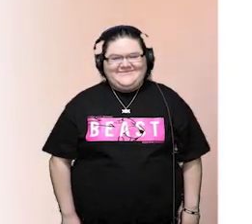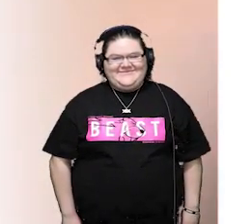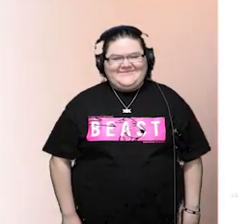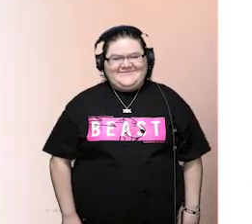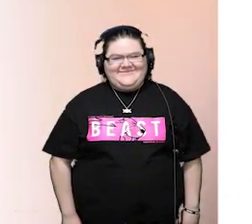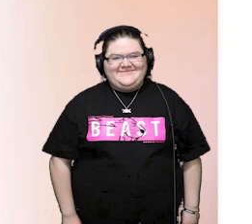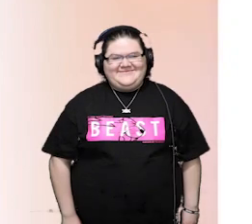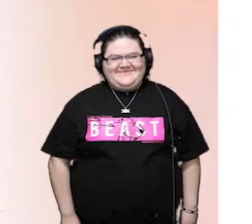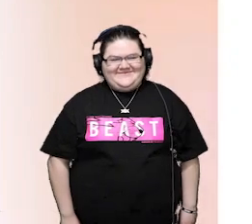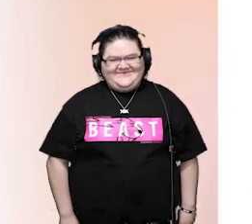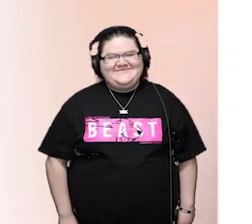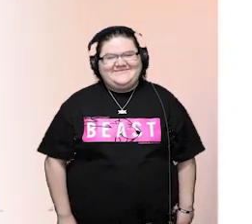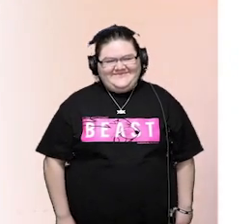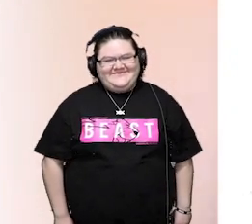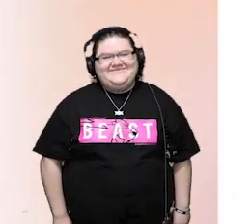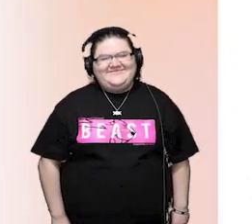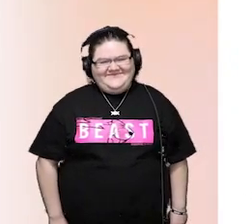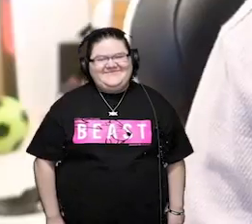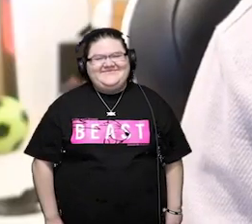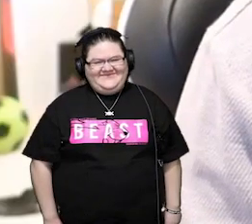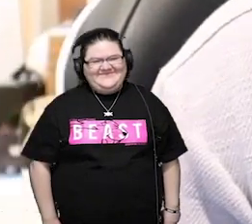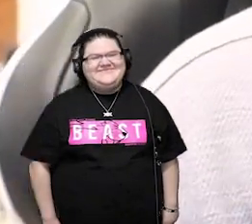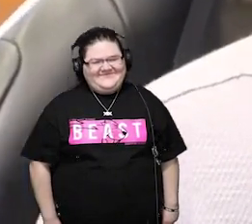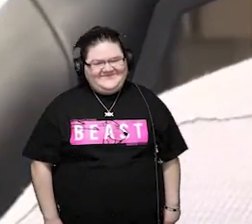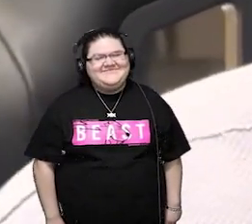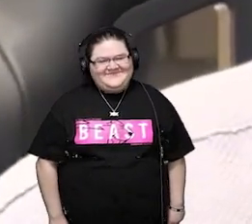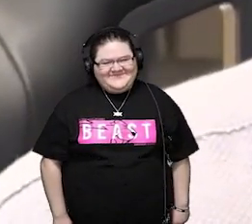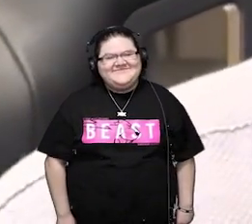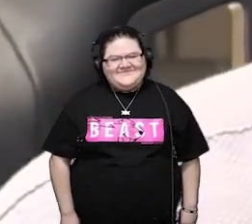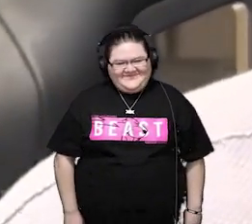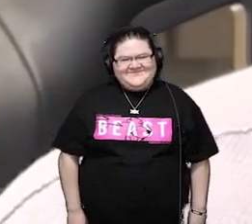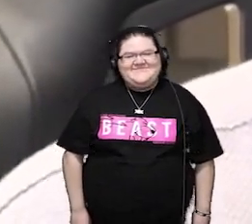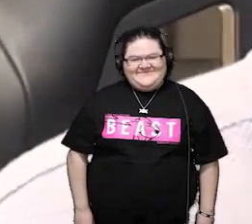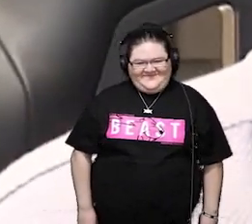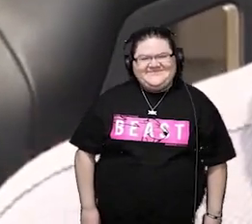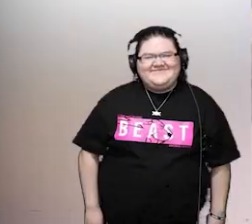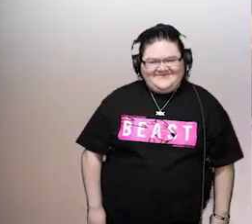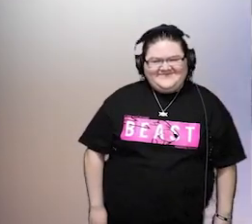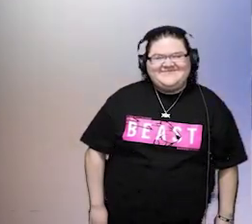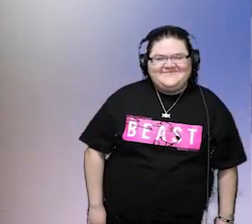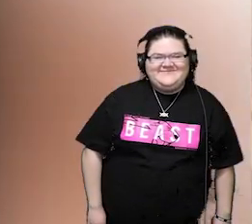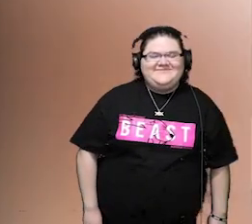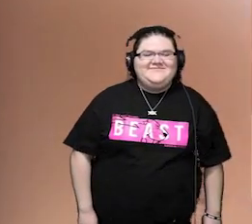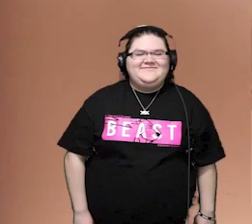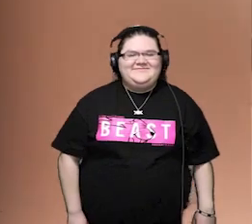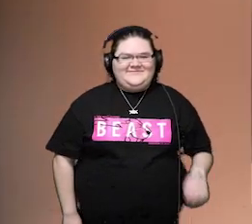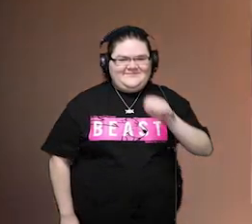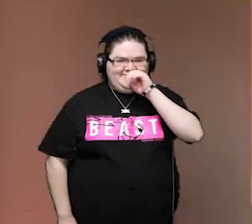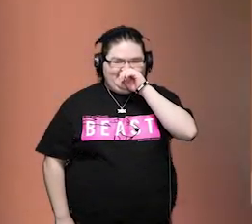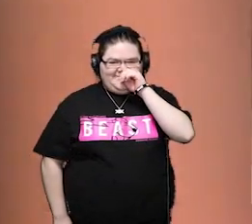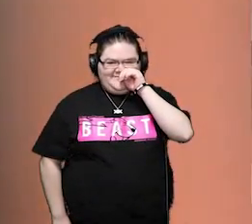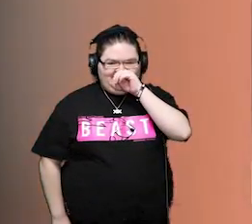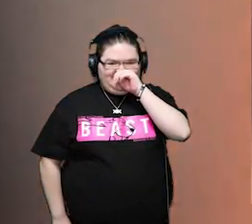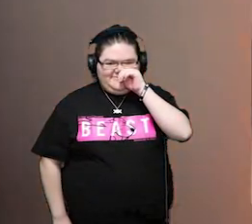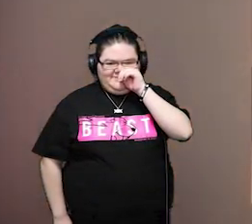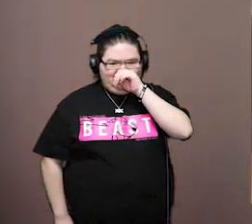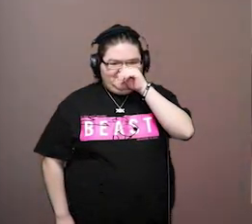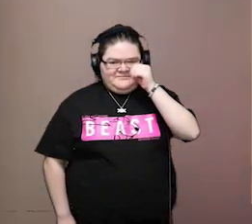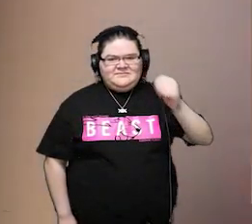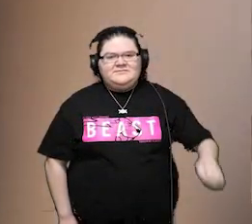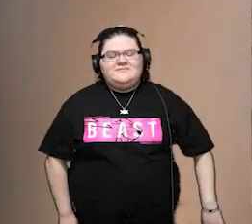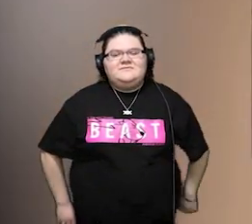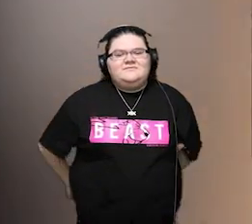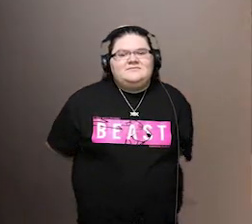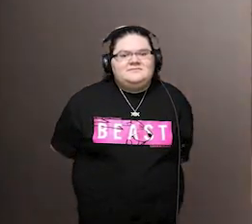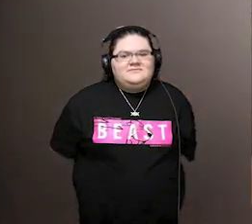Both hands on the back when I tap it, grab it and slap it, Becky. Yep. Becky a savage, fam. Are there any bones in his body? I've never seen a